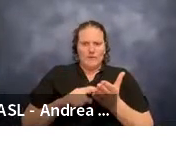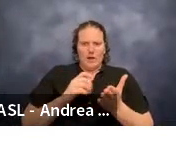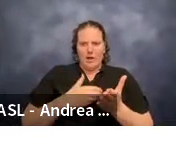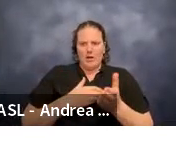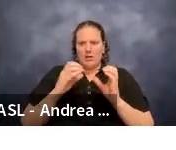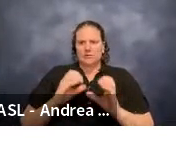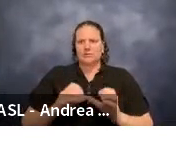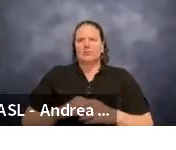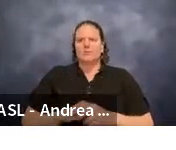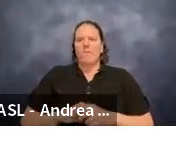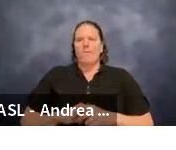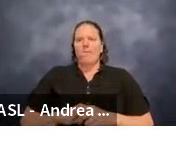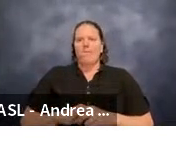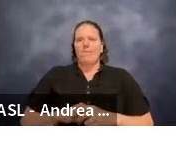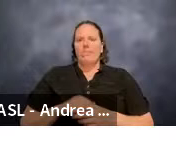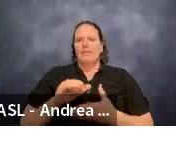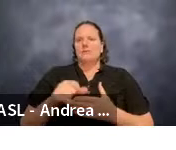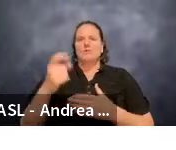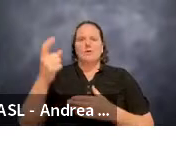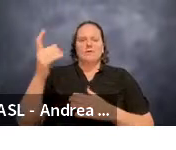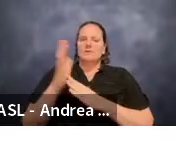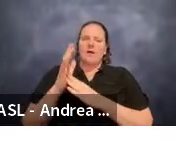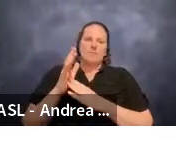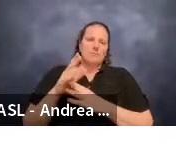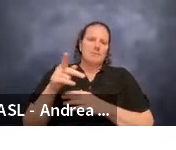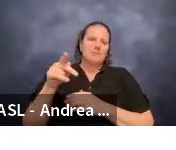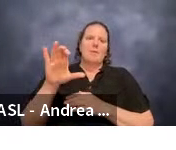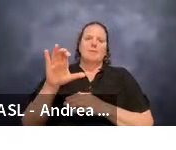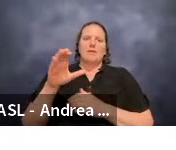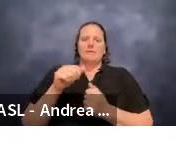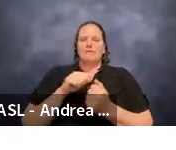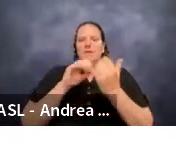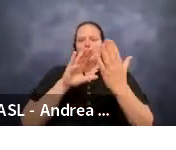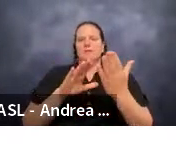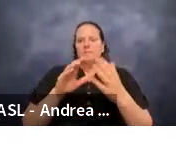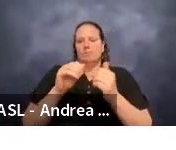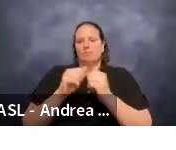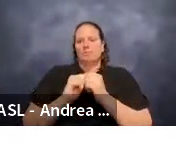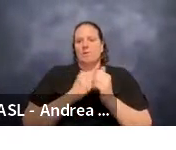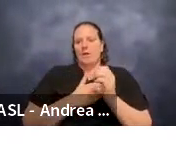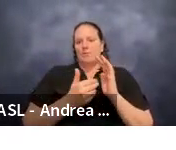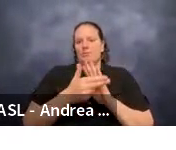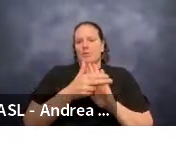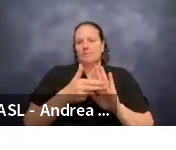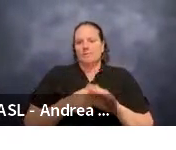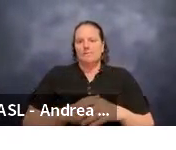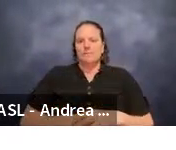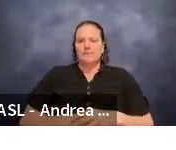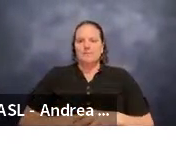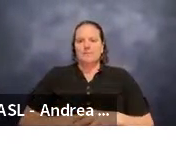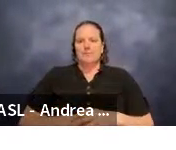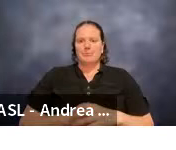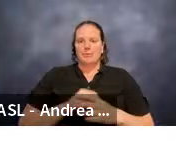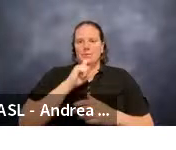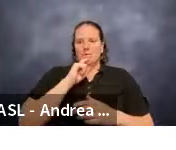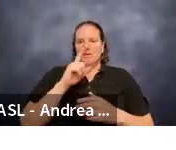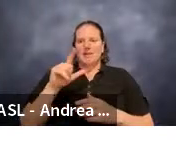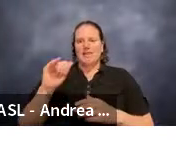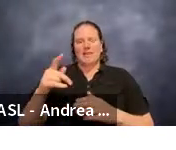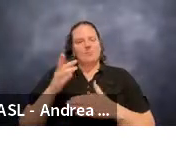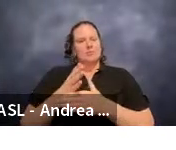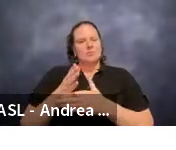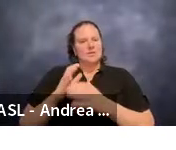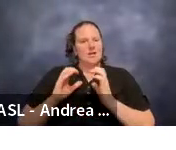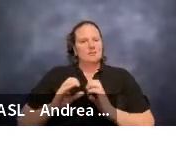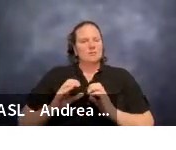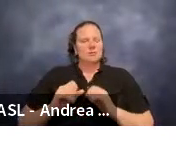It's definitely one of the most public-facing entities with our brand. and is really the link between our customers, our system,